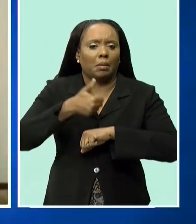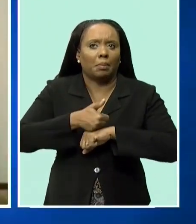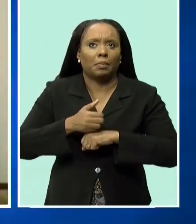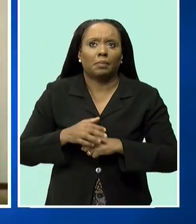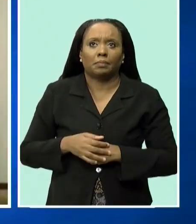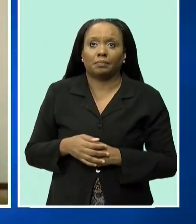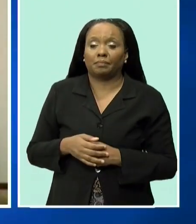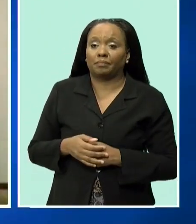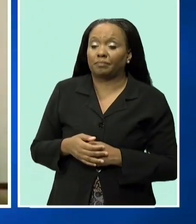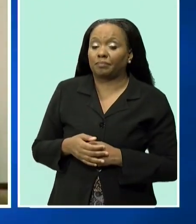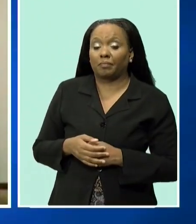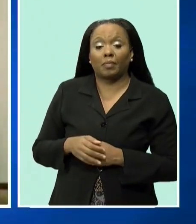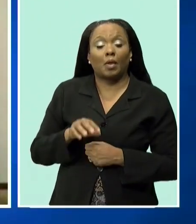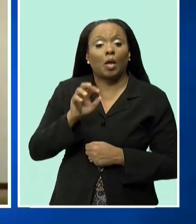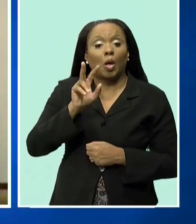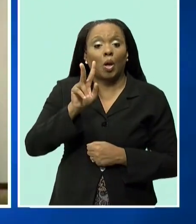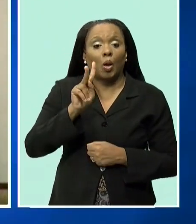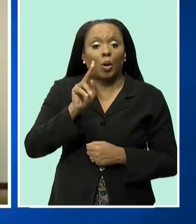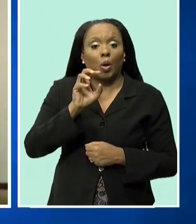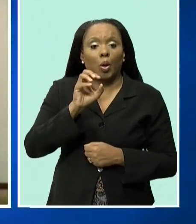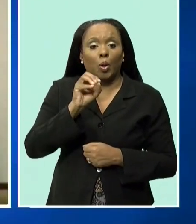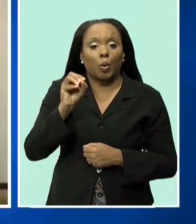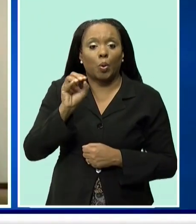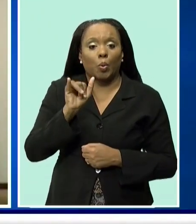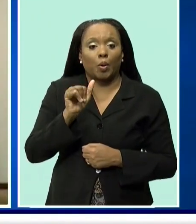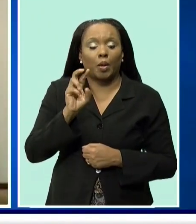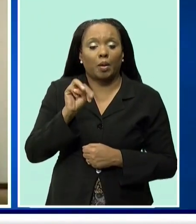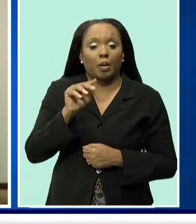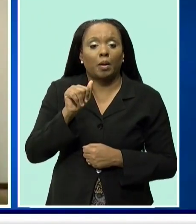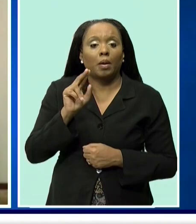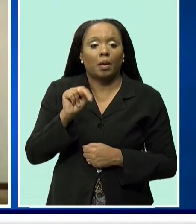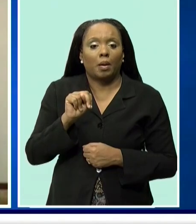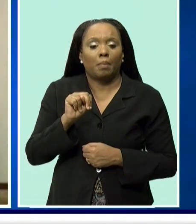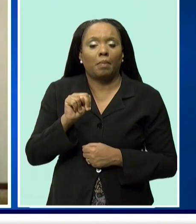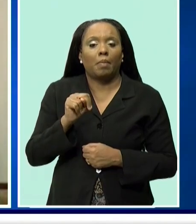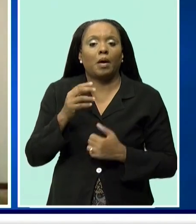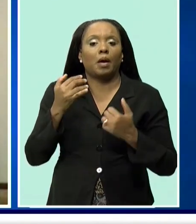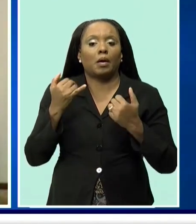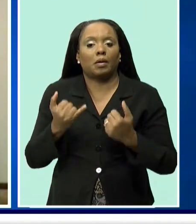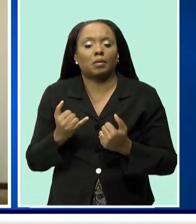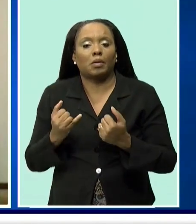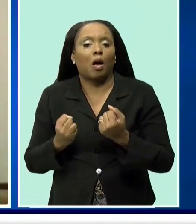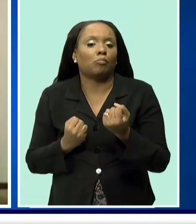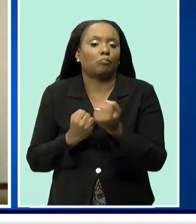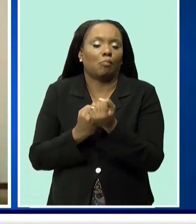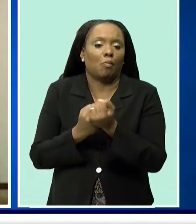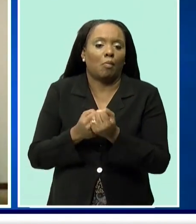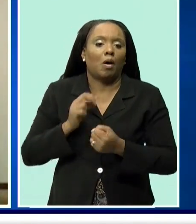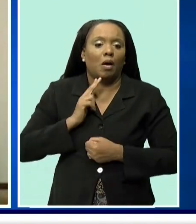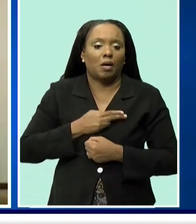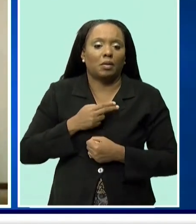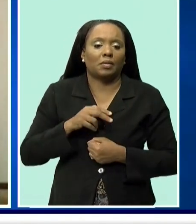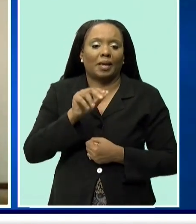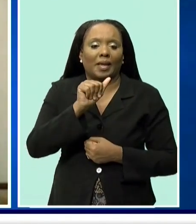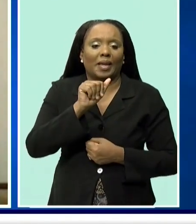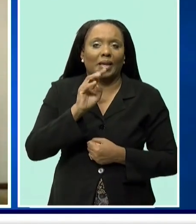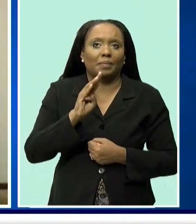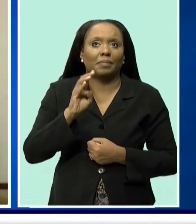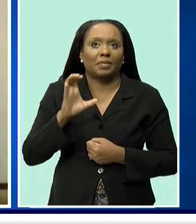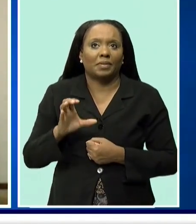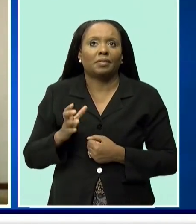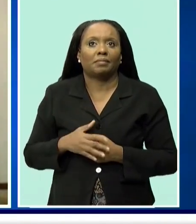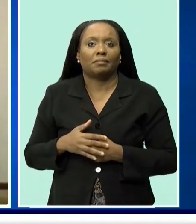Hyman is one of our distributors, and they've just come on board for the ABC Islands, Aruba, Bonaire, and